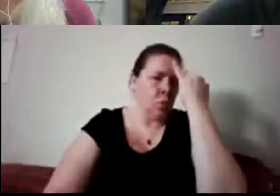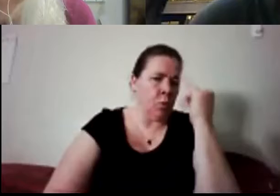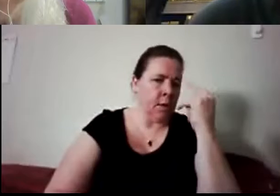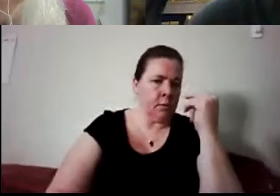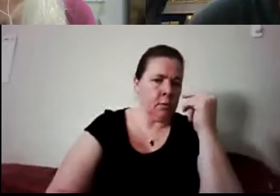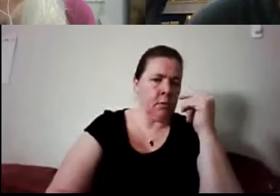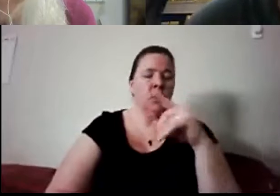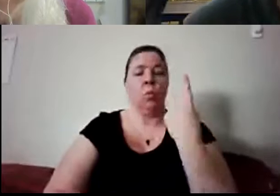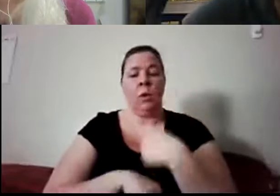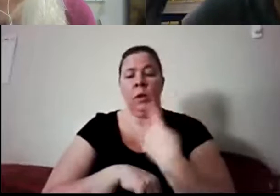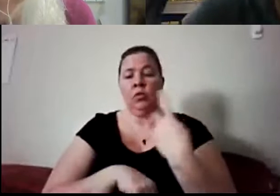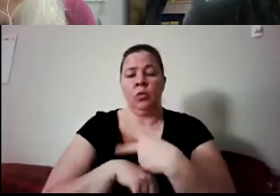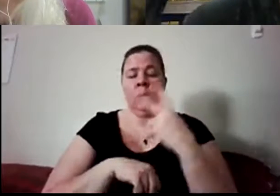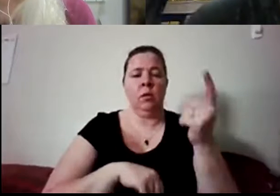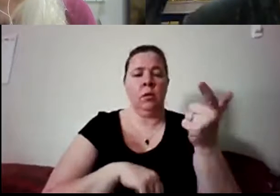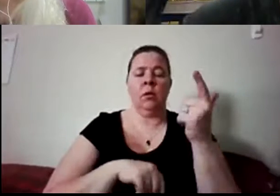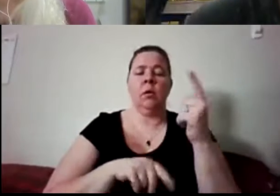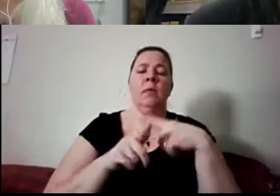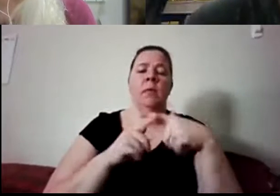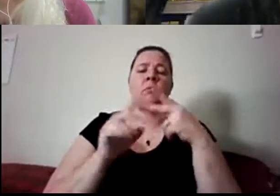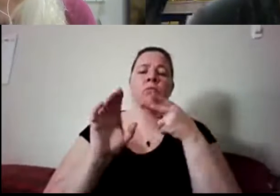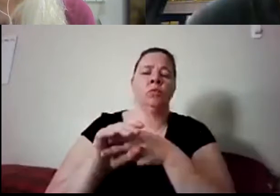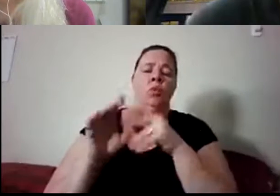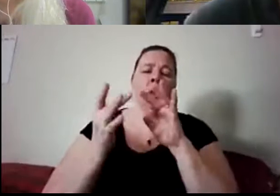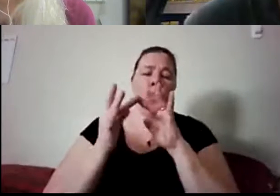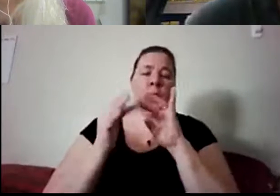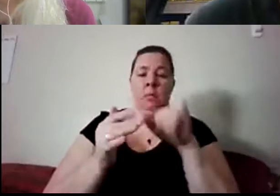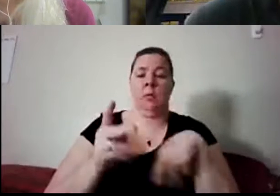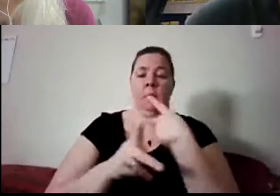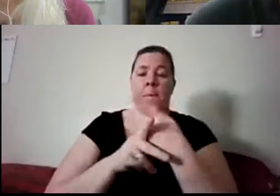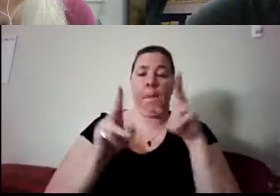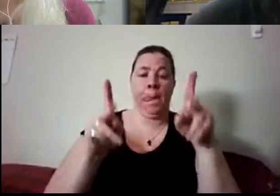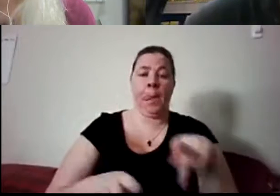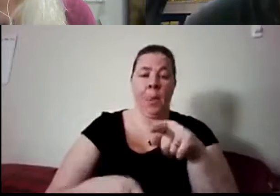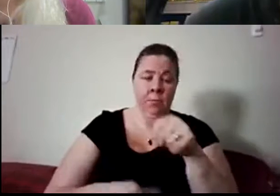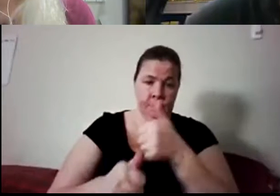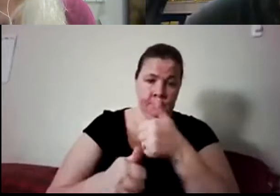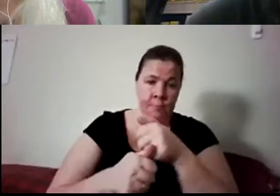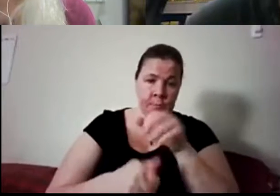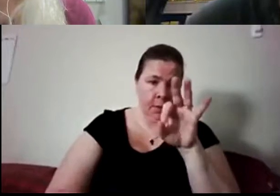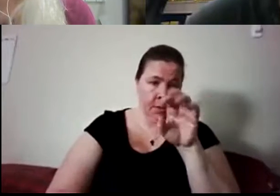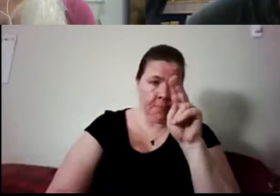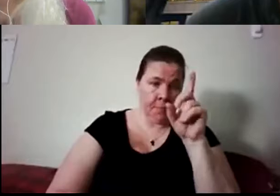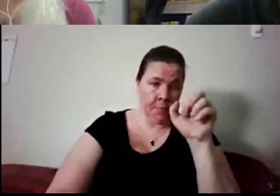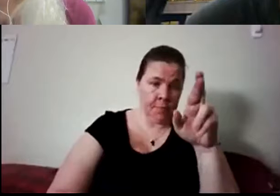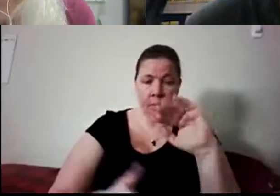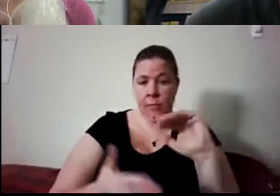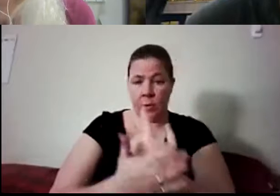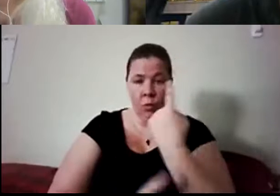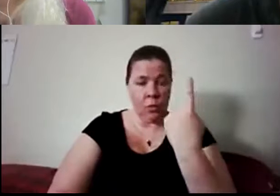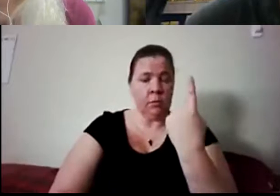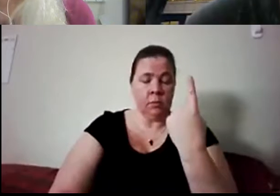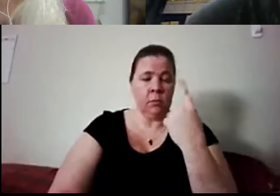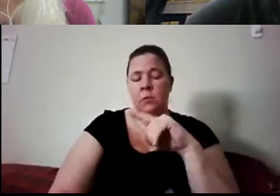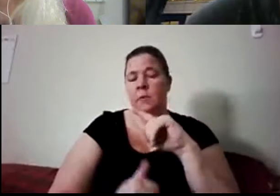days later, he hops in a webinar. So if you're that kind of a person, you're a founder, yet you are new, okay, this is your first webinar, feel